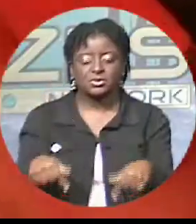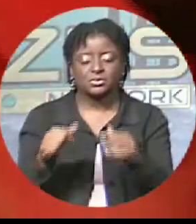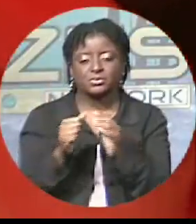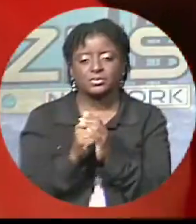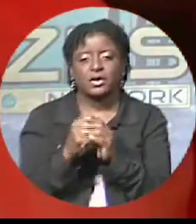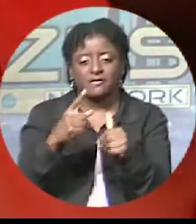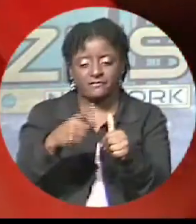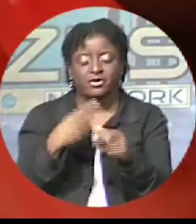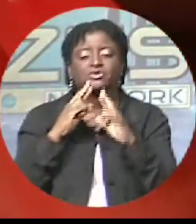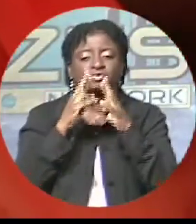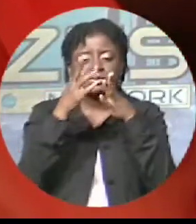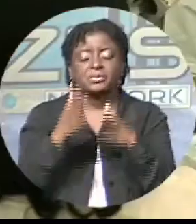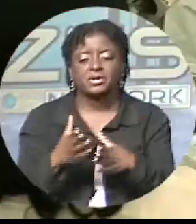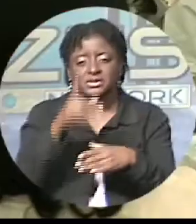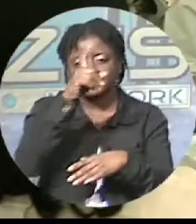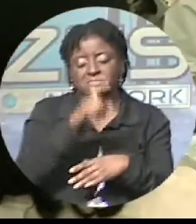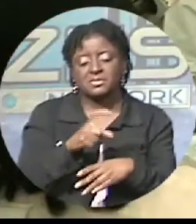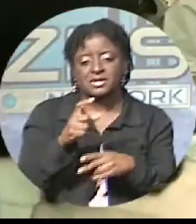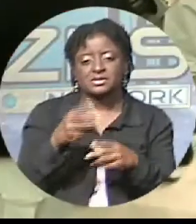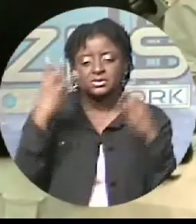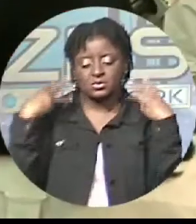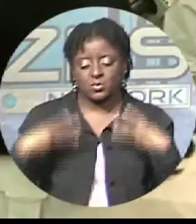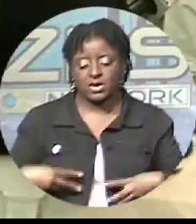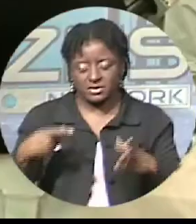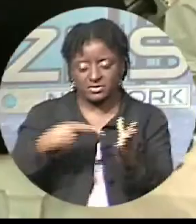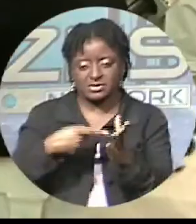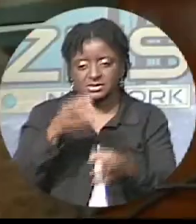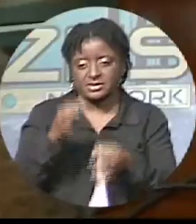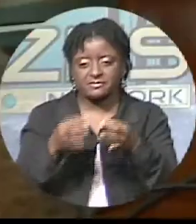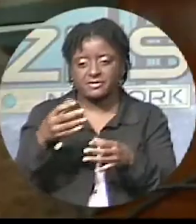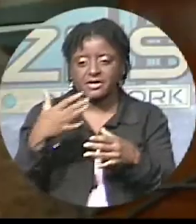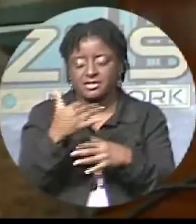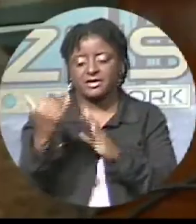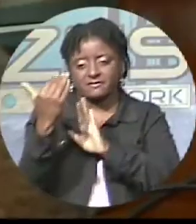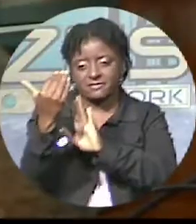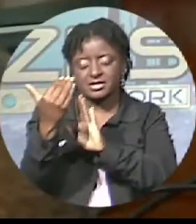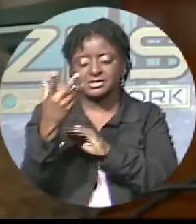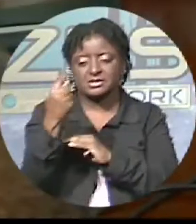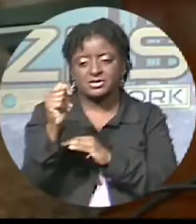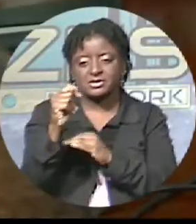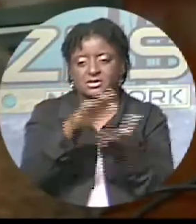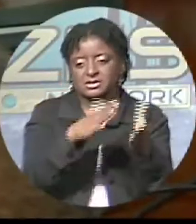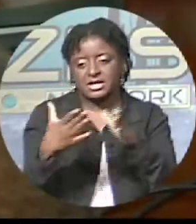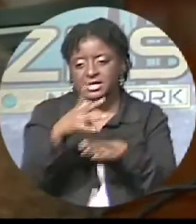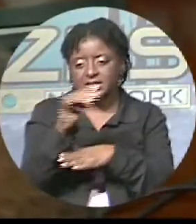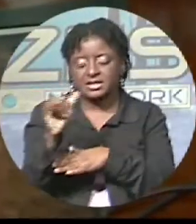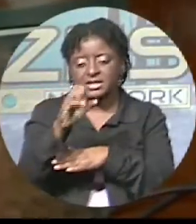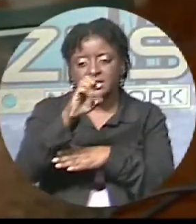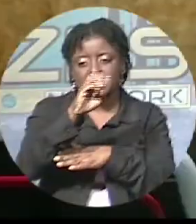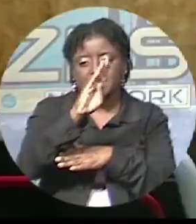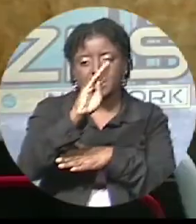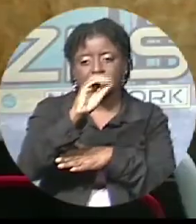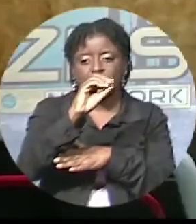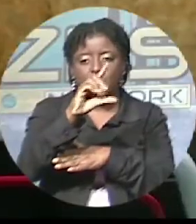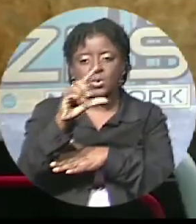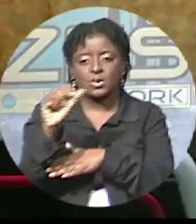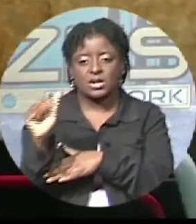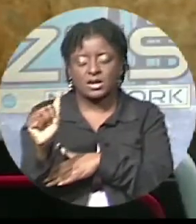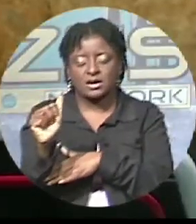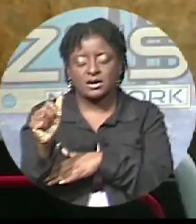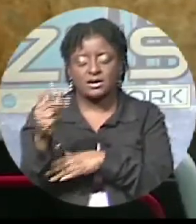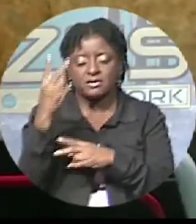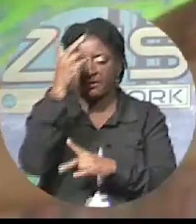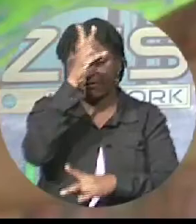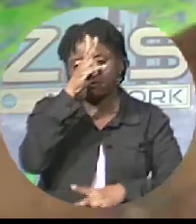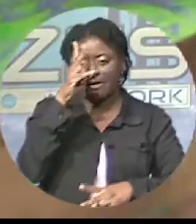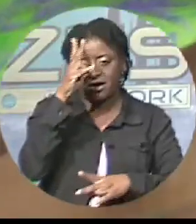must wear if they ever have to face the deadly Ebola virus. And as the nation discusses Ebola preparedness, health workers across the